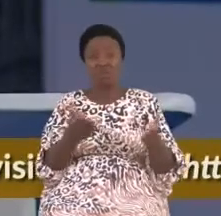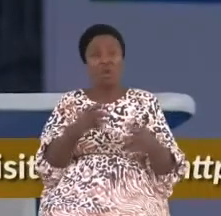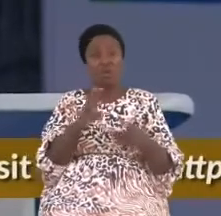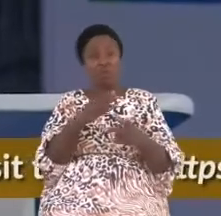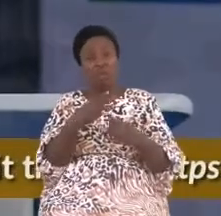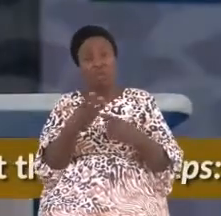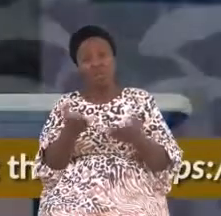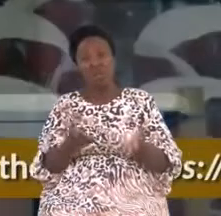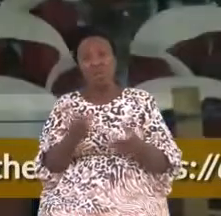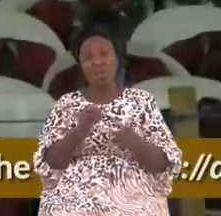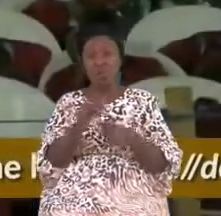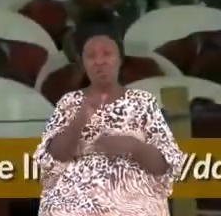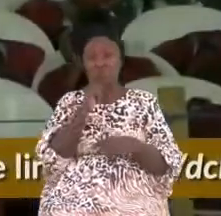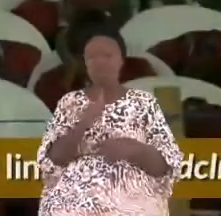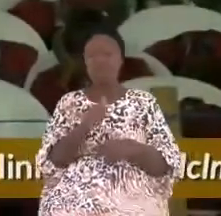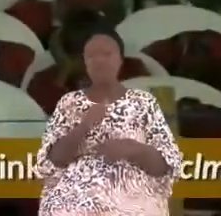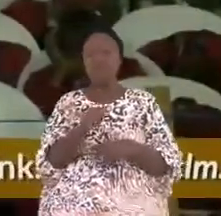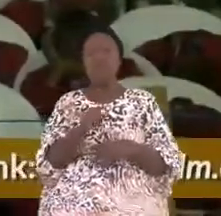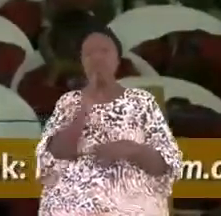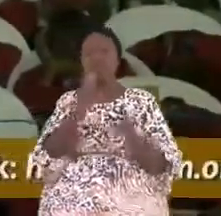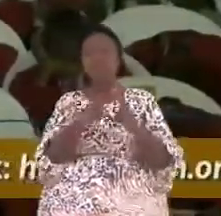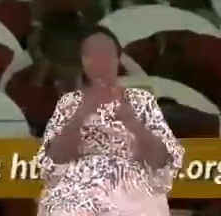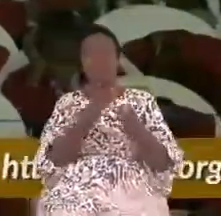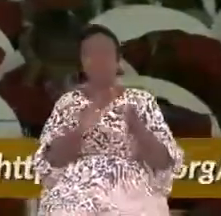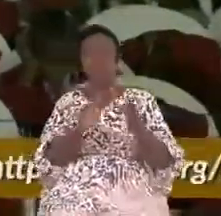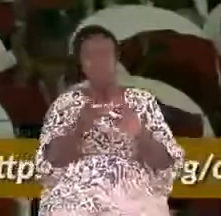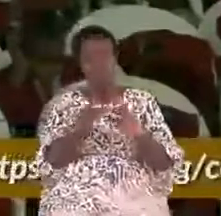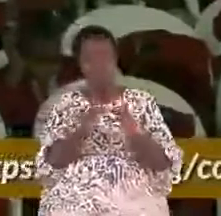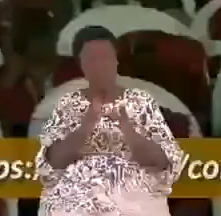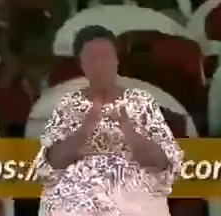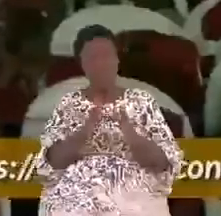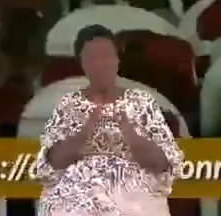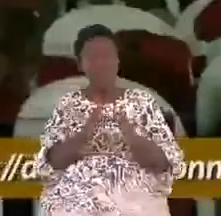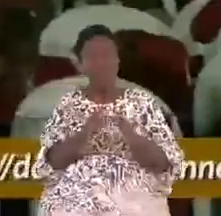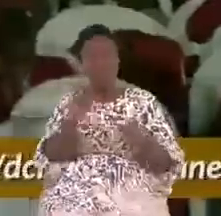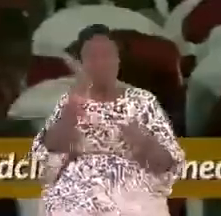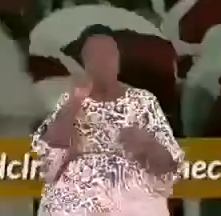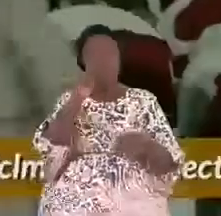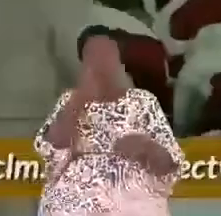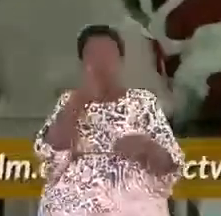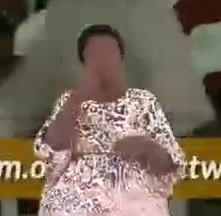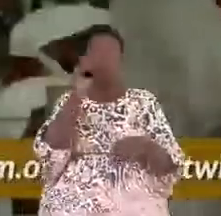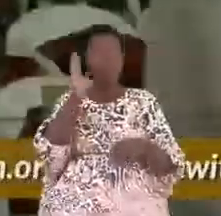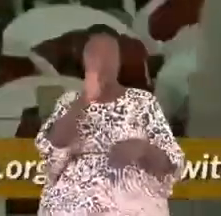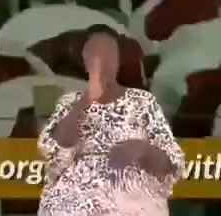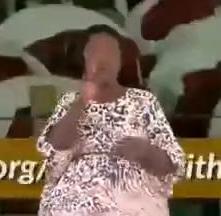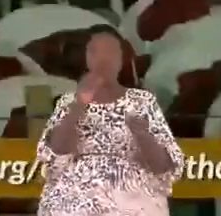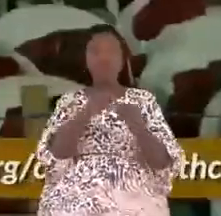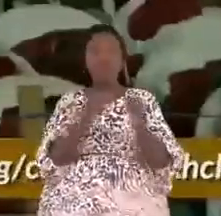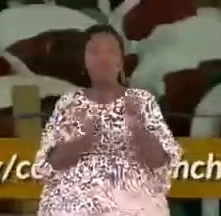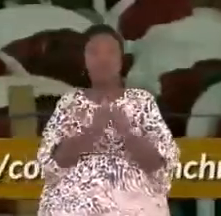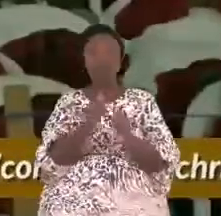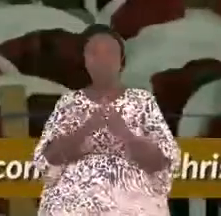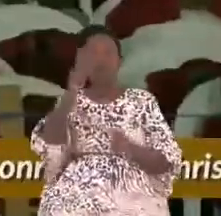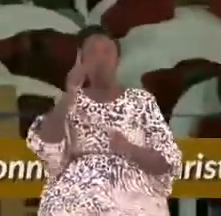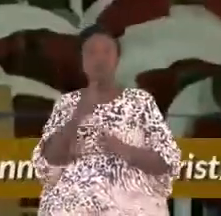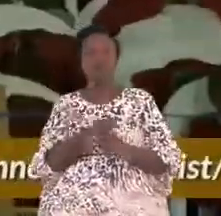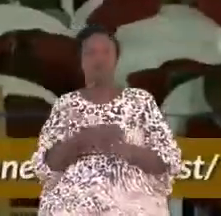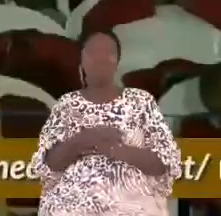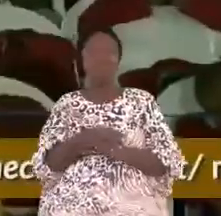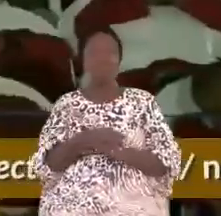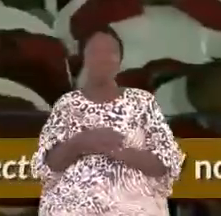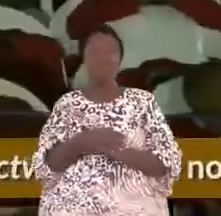will be greater all the media houses here nta and ttv and channel television and all the